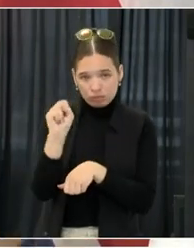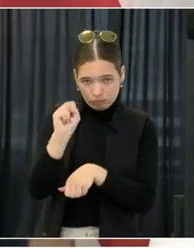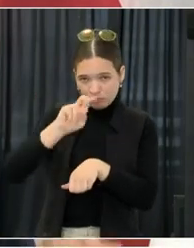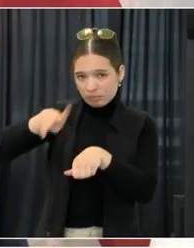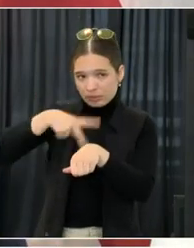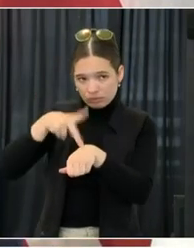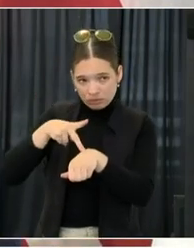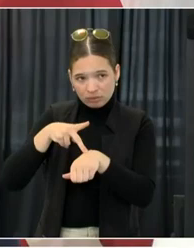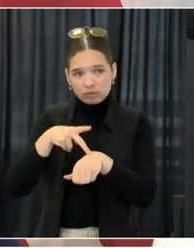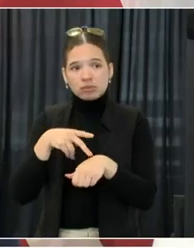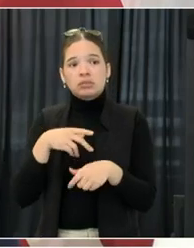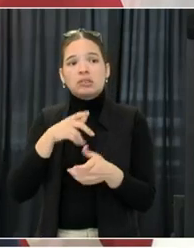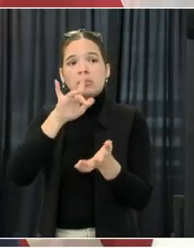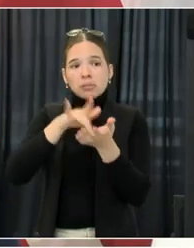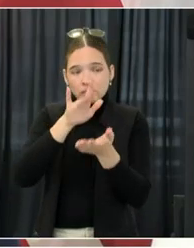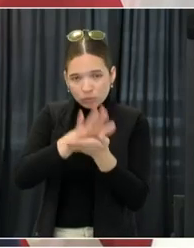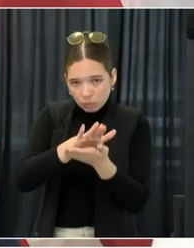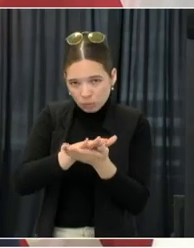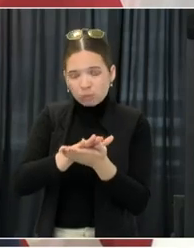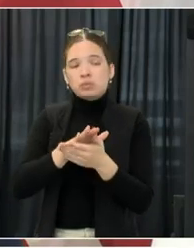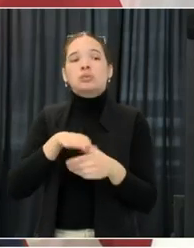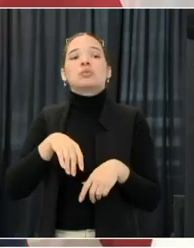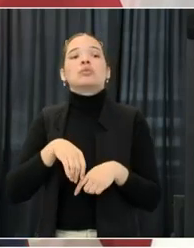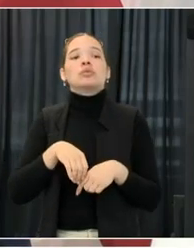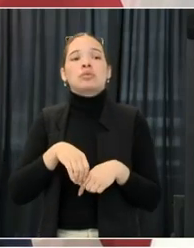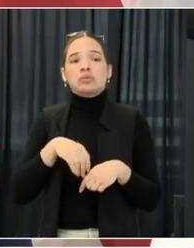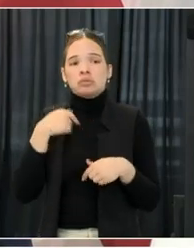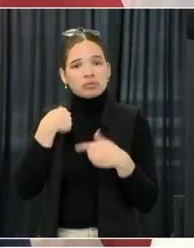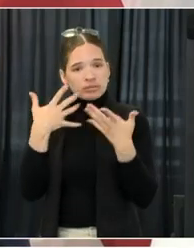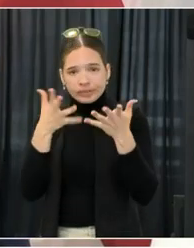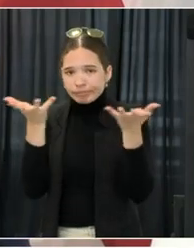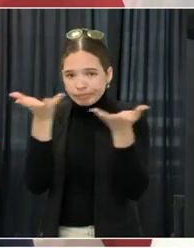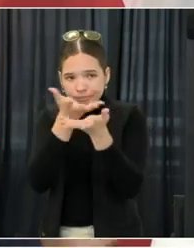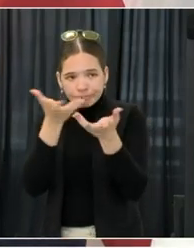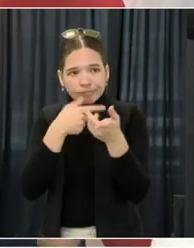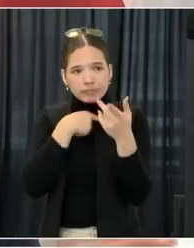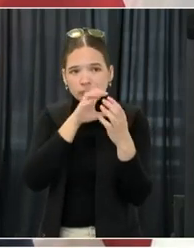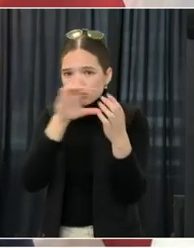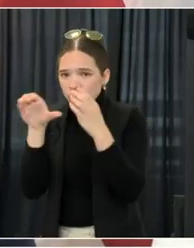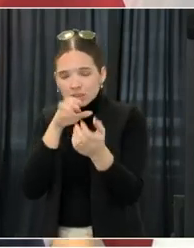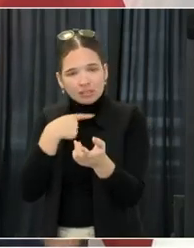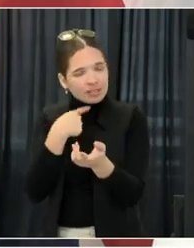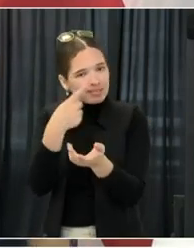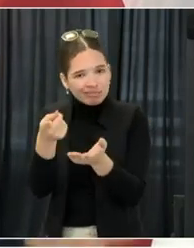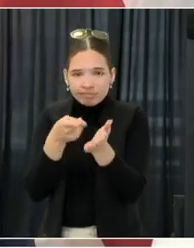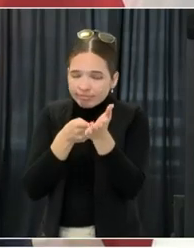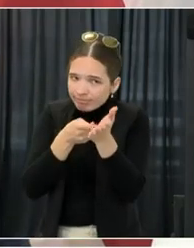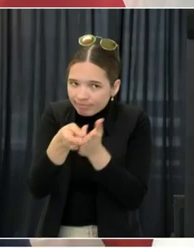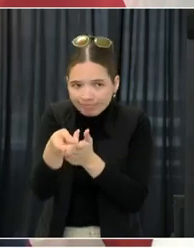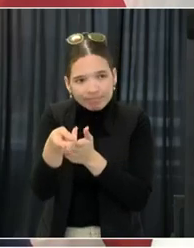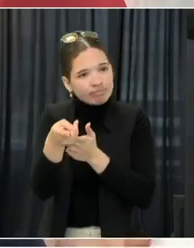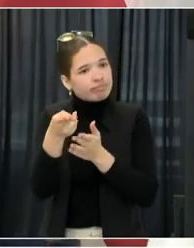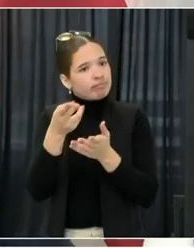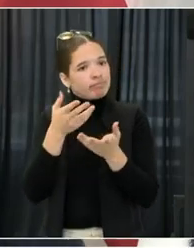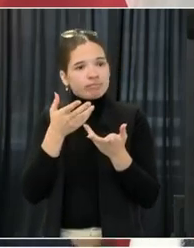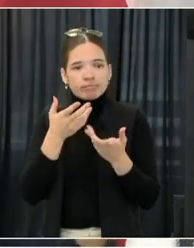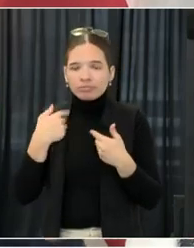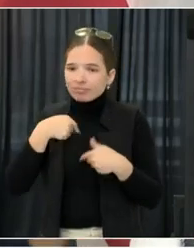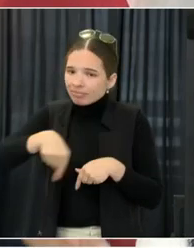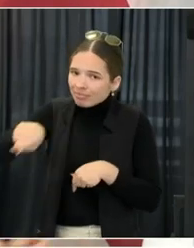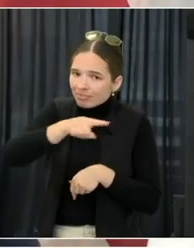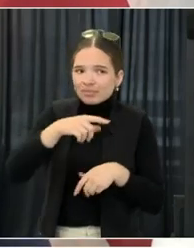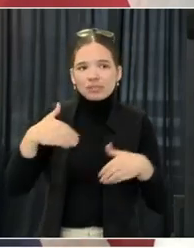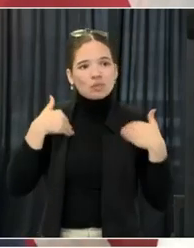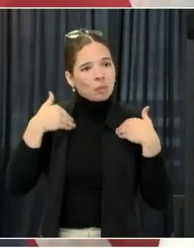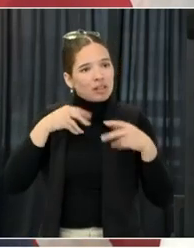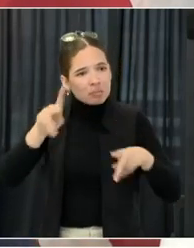the conversation was very candid. It came up in that meeting as well. Talk to the young people, ask the young people. So we want to